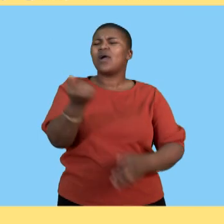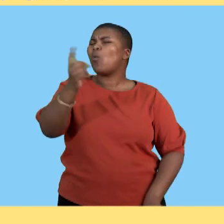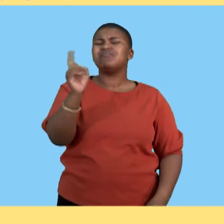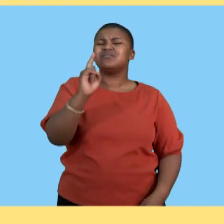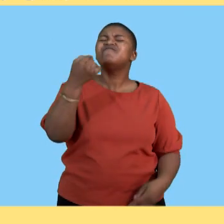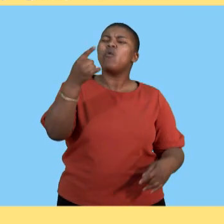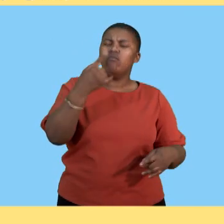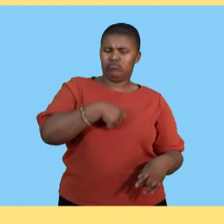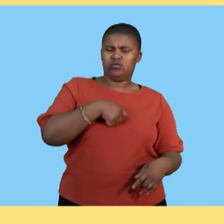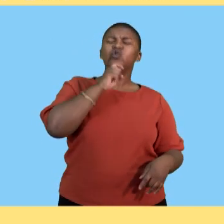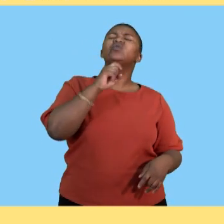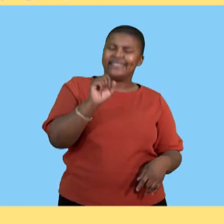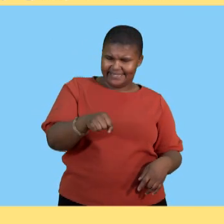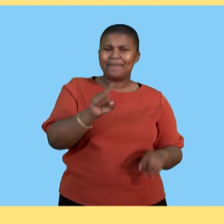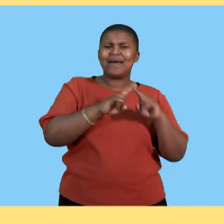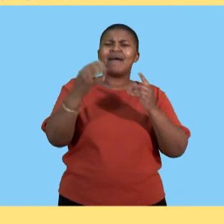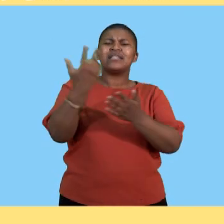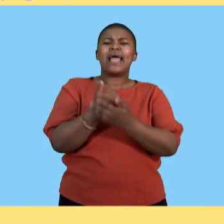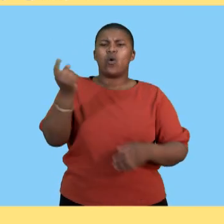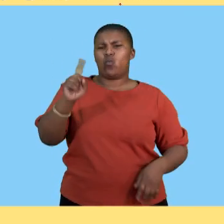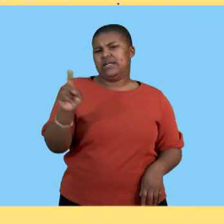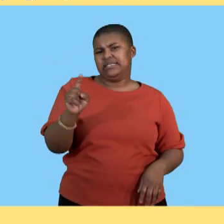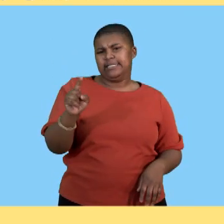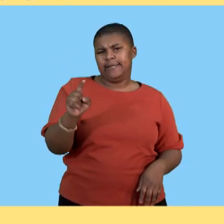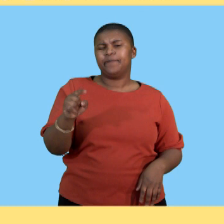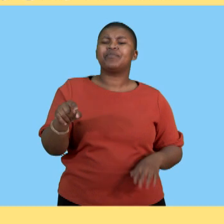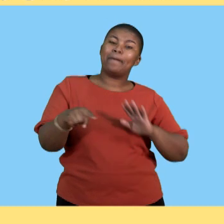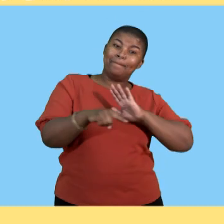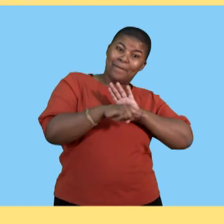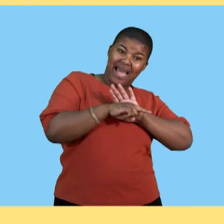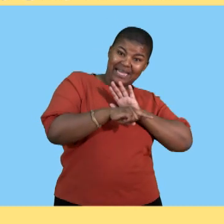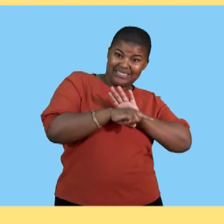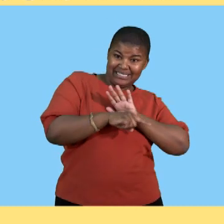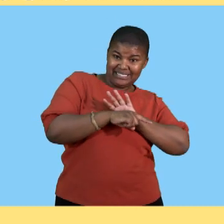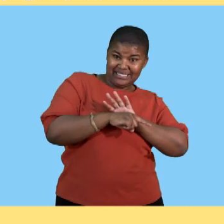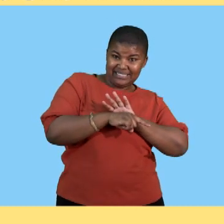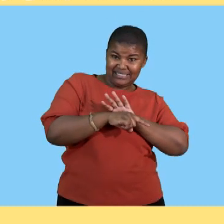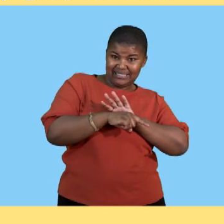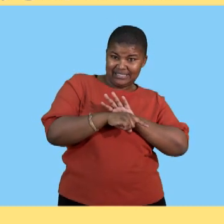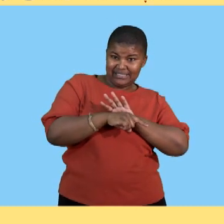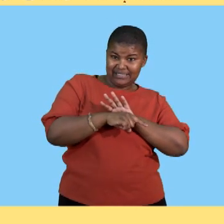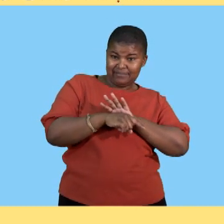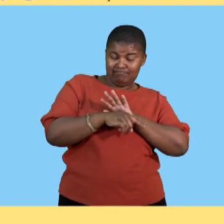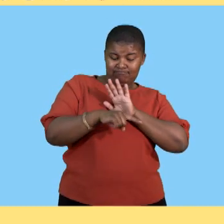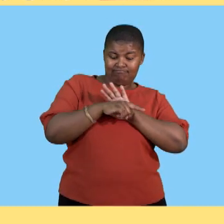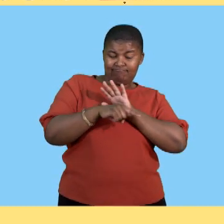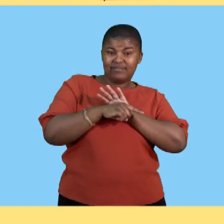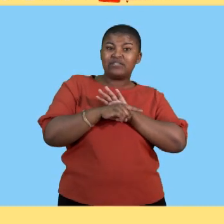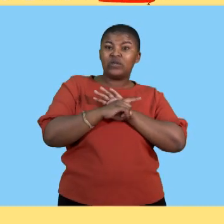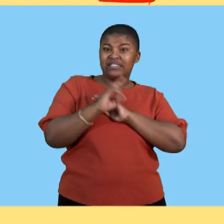were taken for personal use. The question that I have for you is, when I say minus here, do I come and subtract